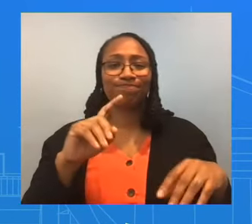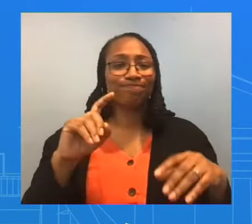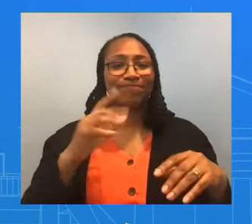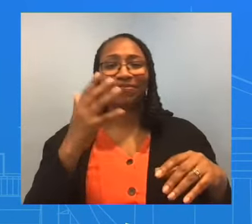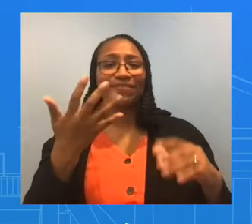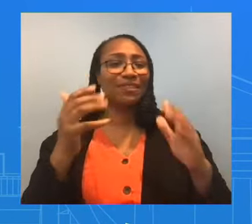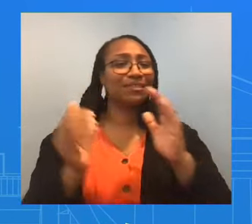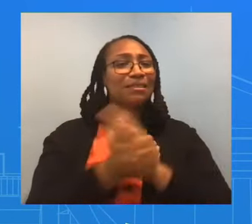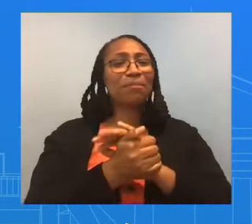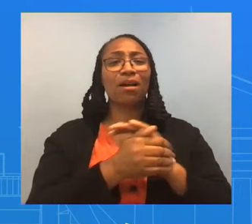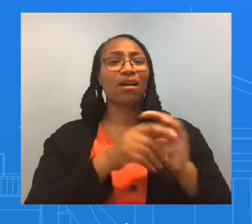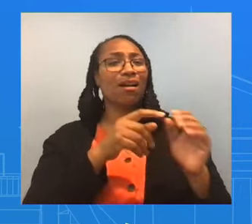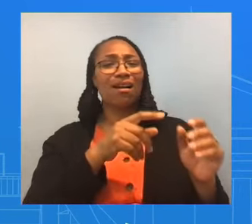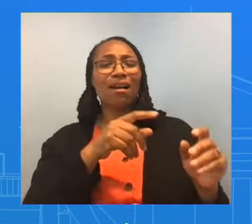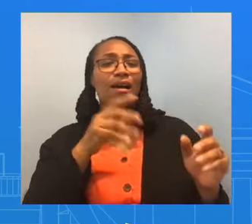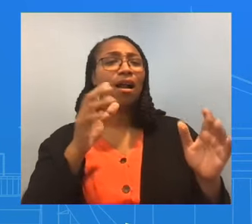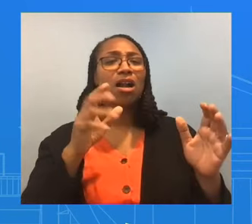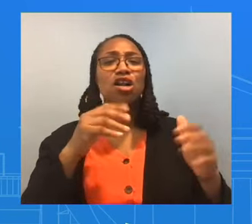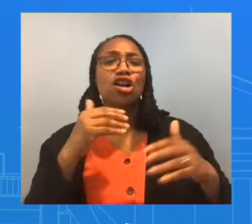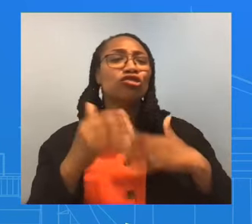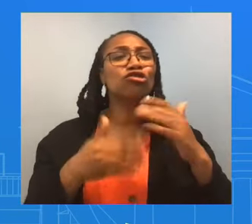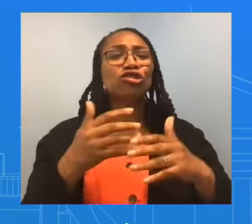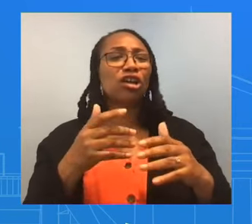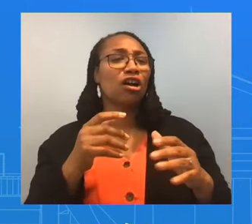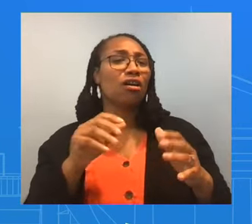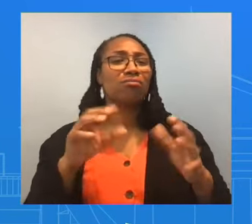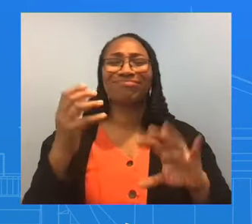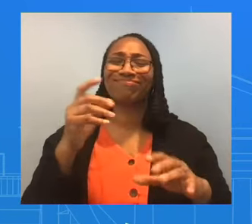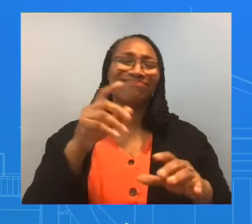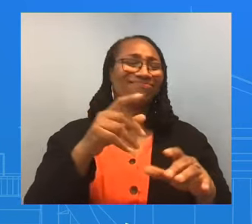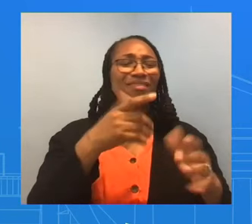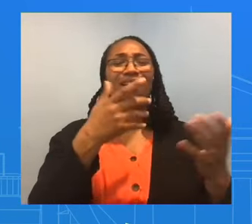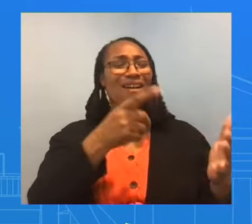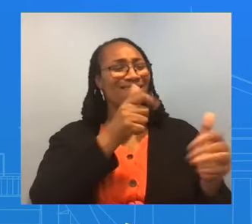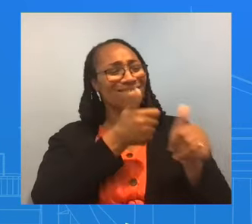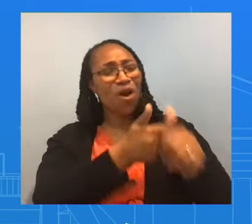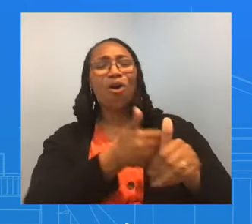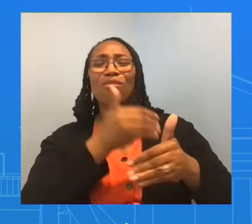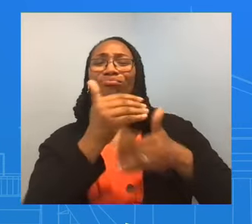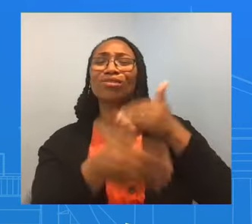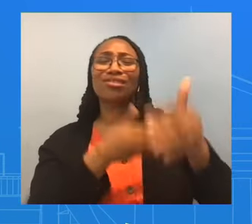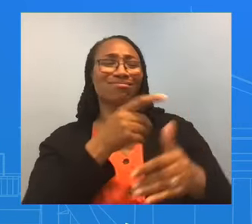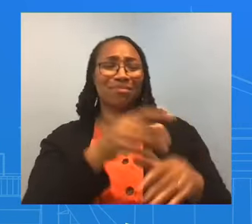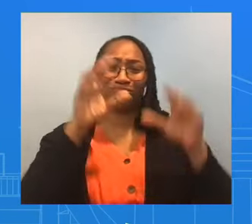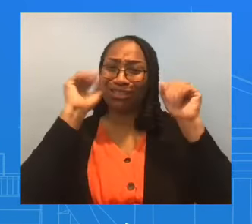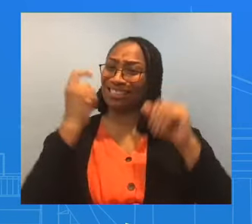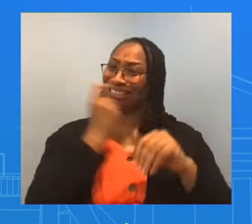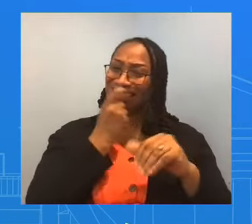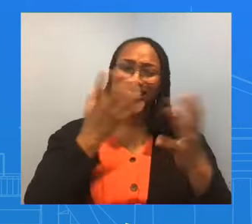all of that. As far as the health of the president's teeth, I cannot speak to that.